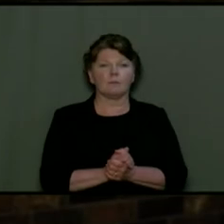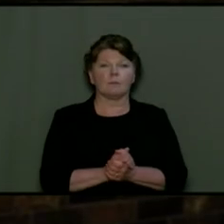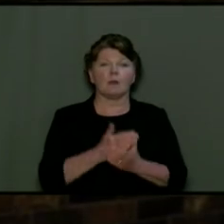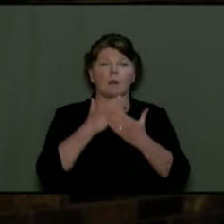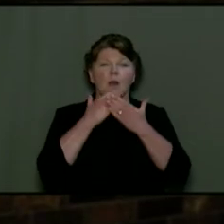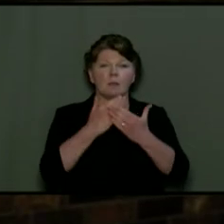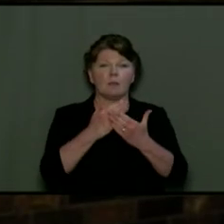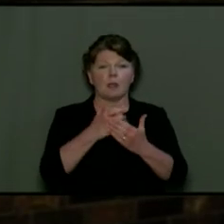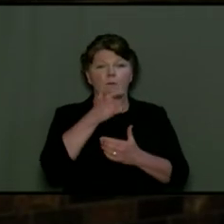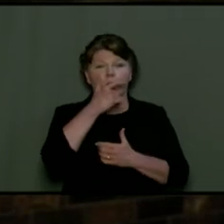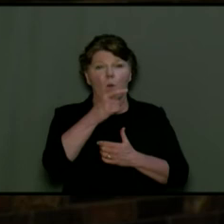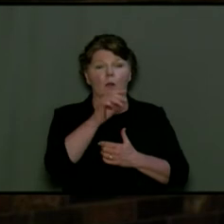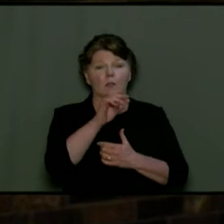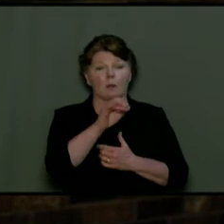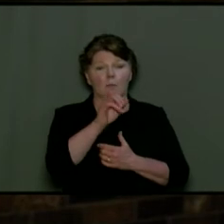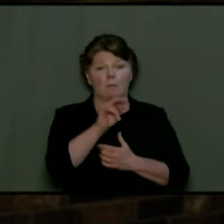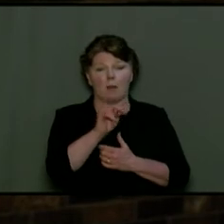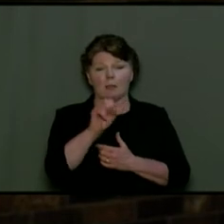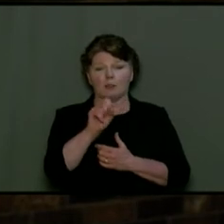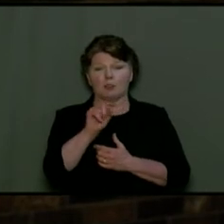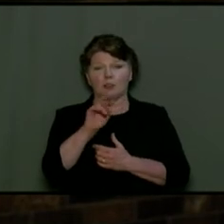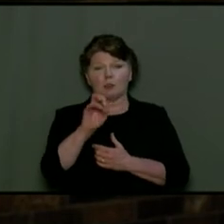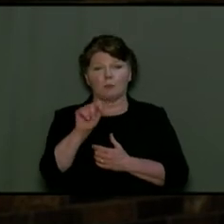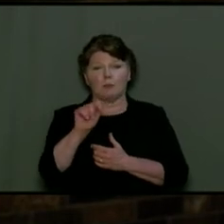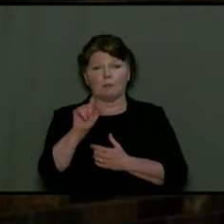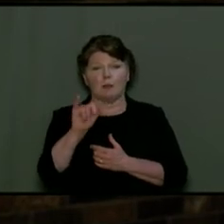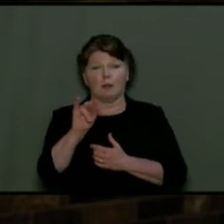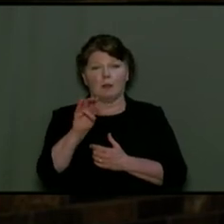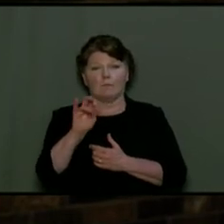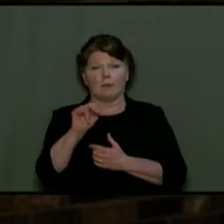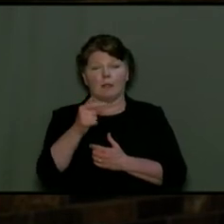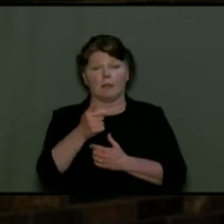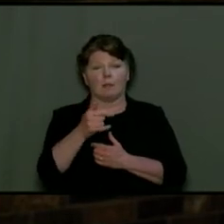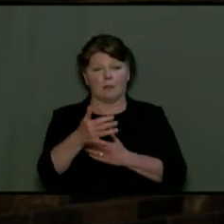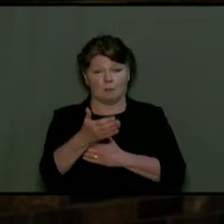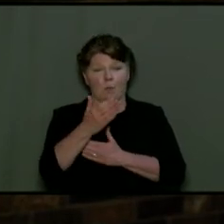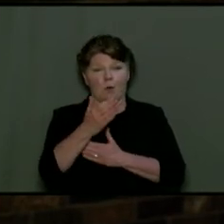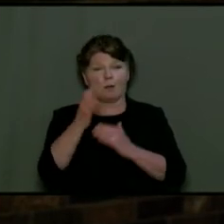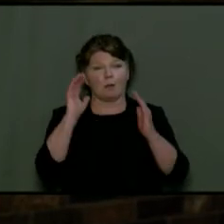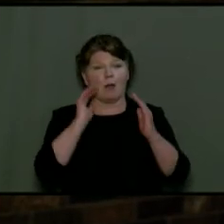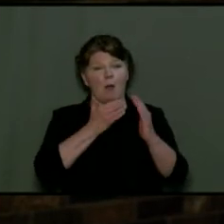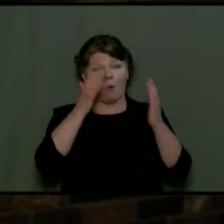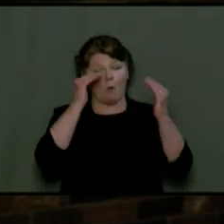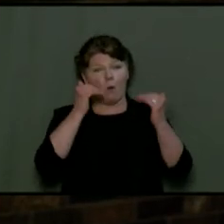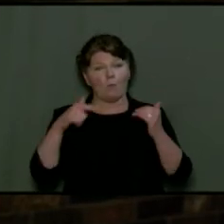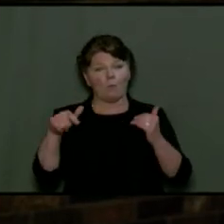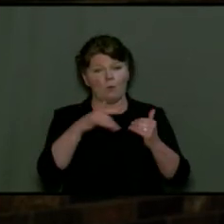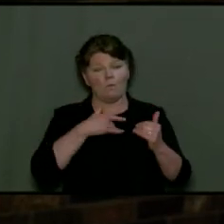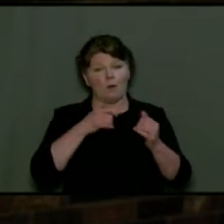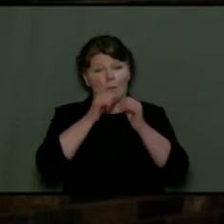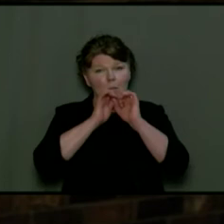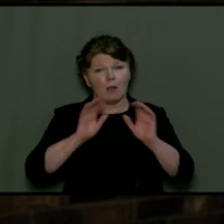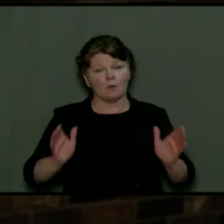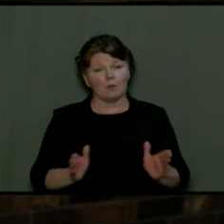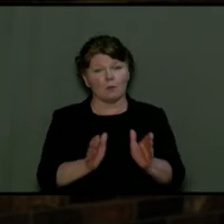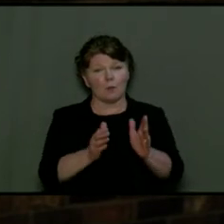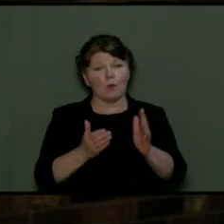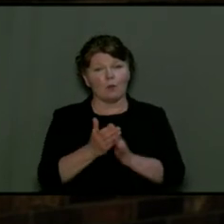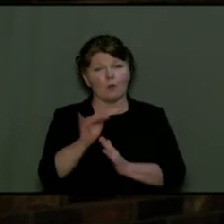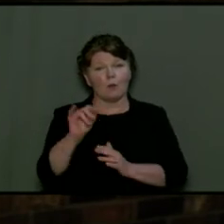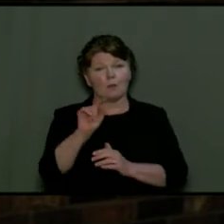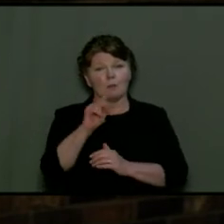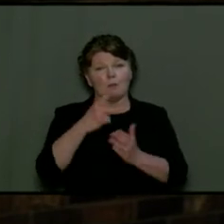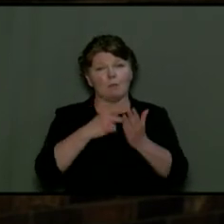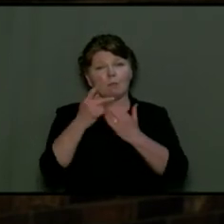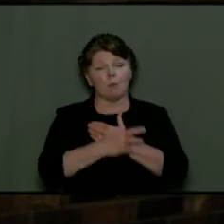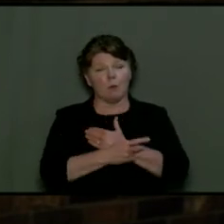Thank you for viewing Main Street Living this morning. Our hope is that you have been blessed and encouraged by this presentation. If